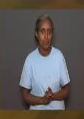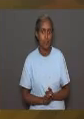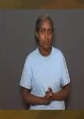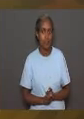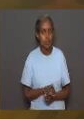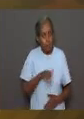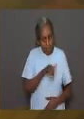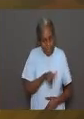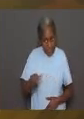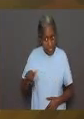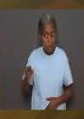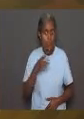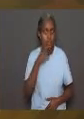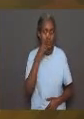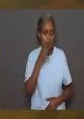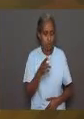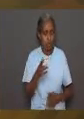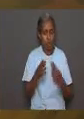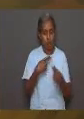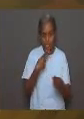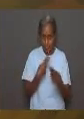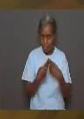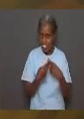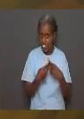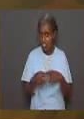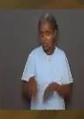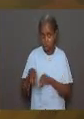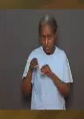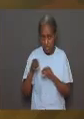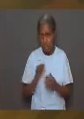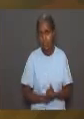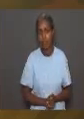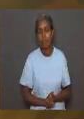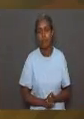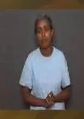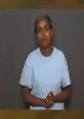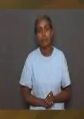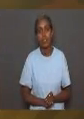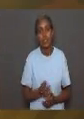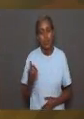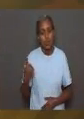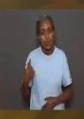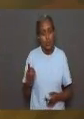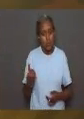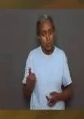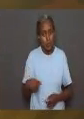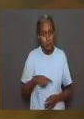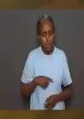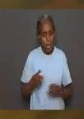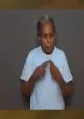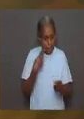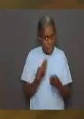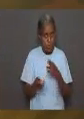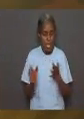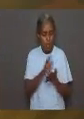The same is true of multiplication, students. When we multiply